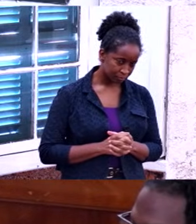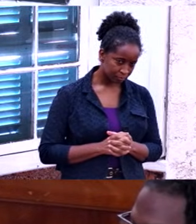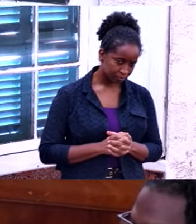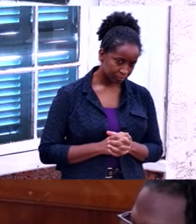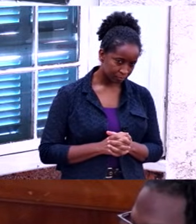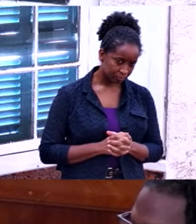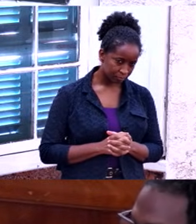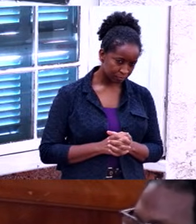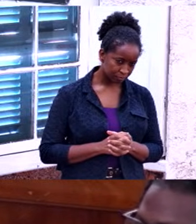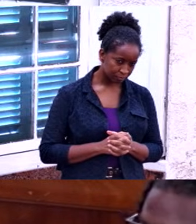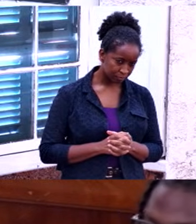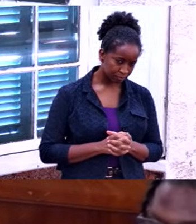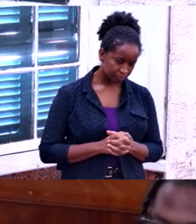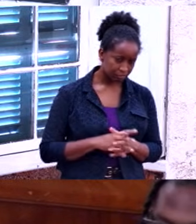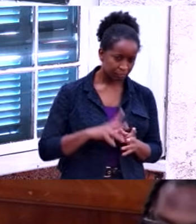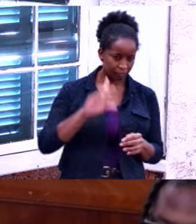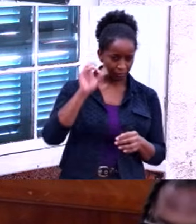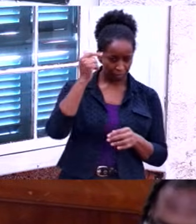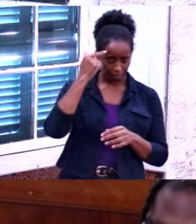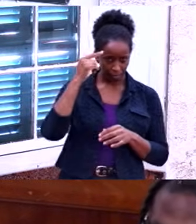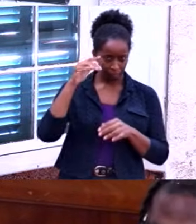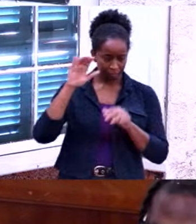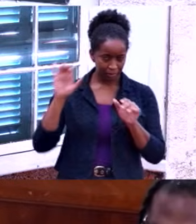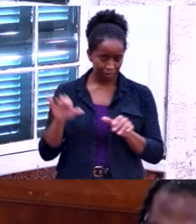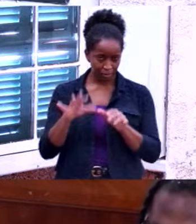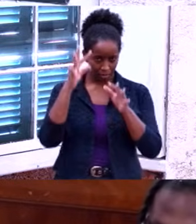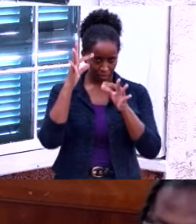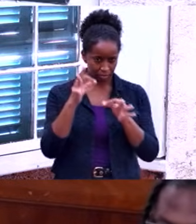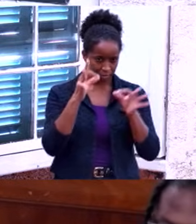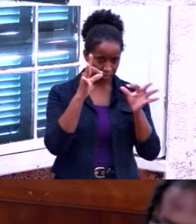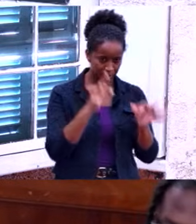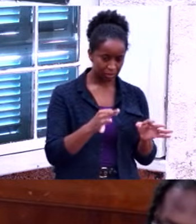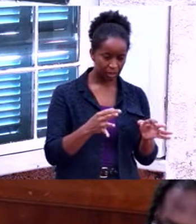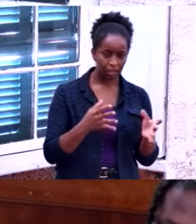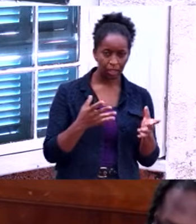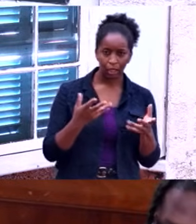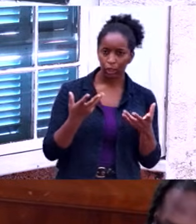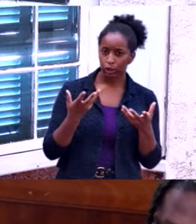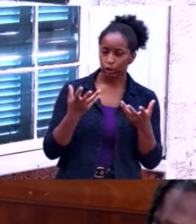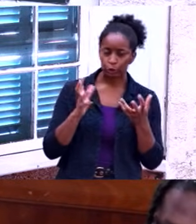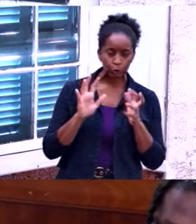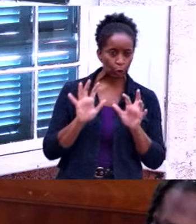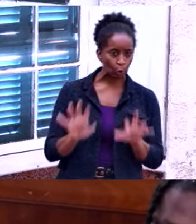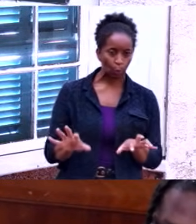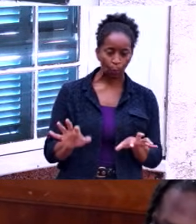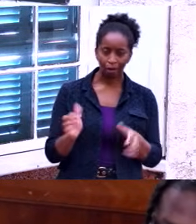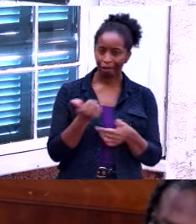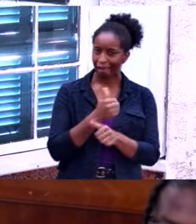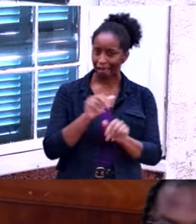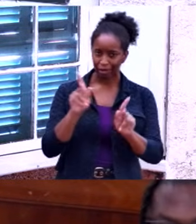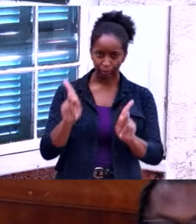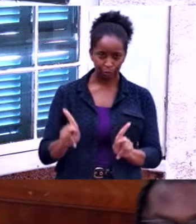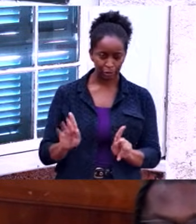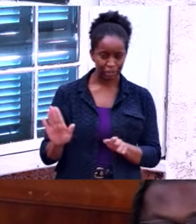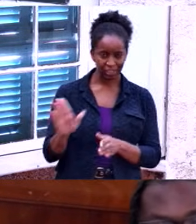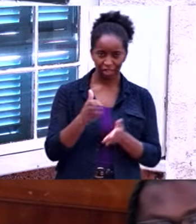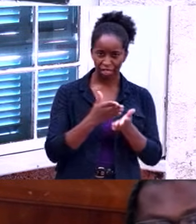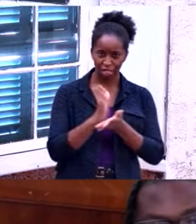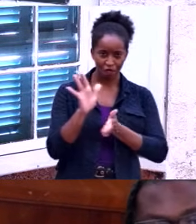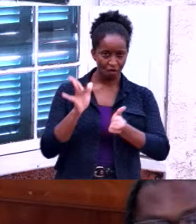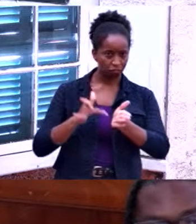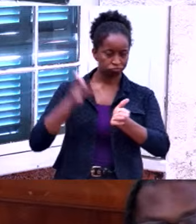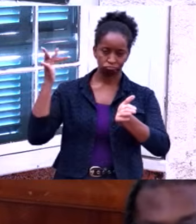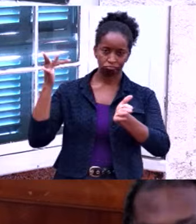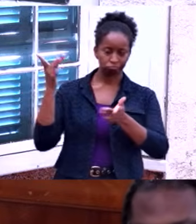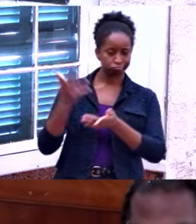with any rights. This gives every single citizen who casts a vote in election for a member of parliament to